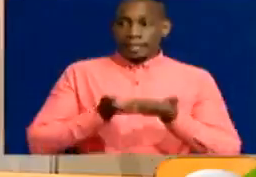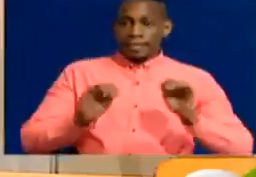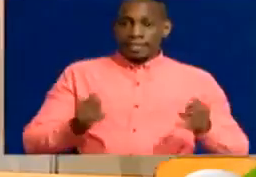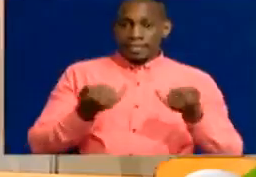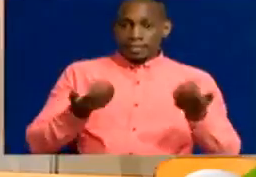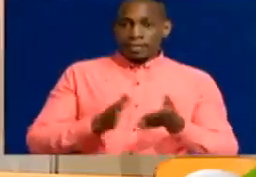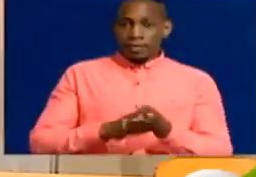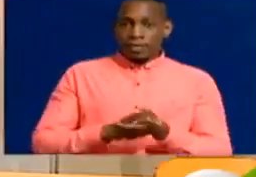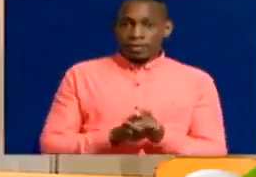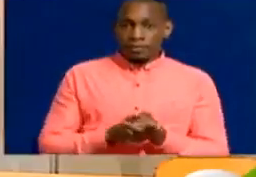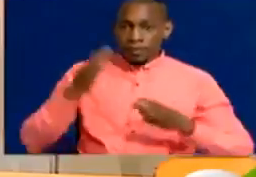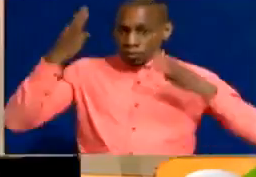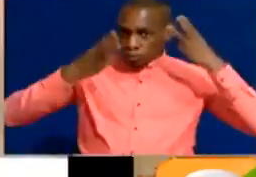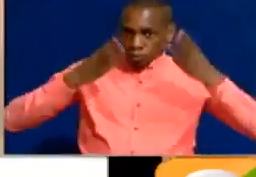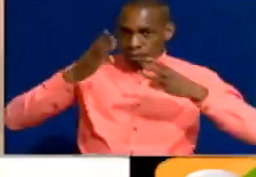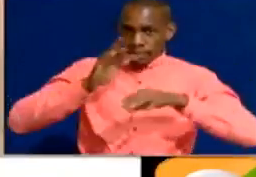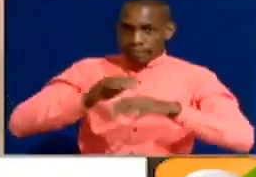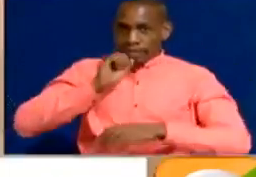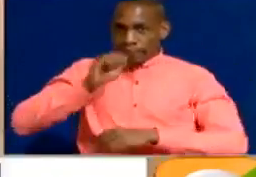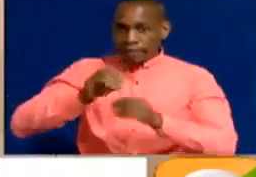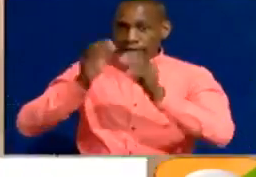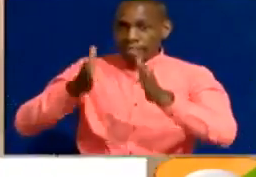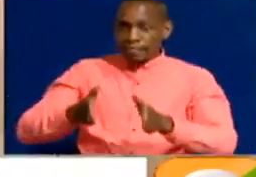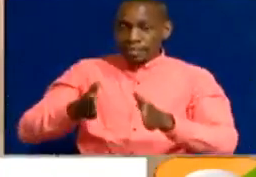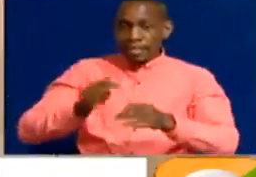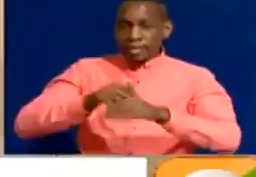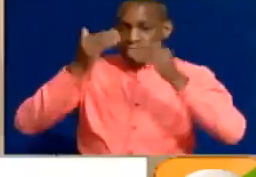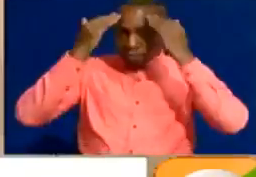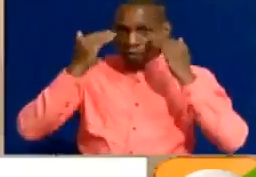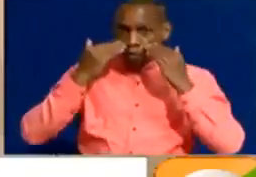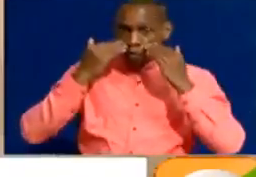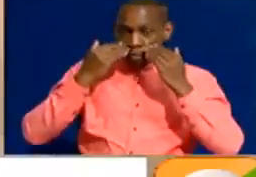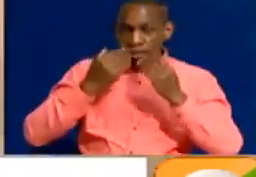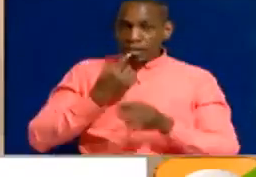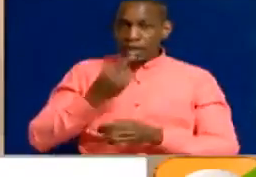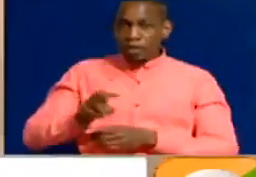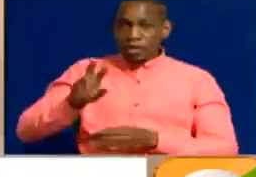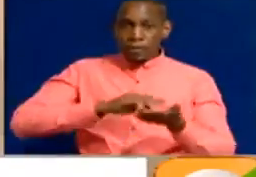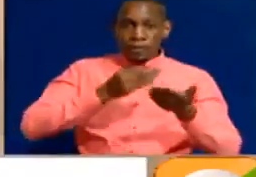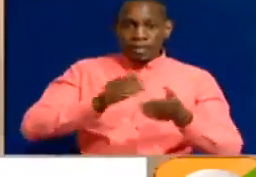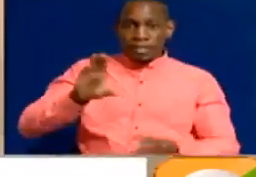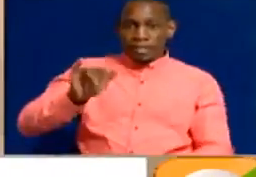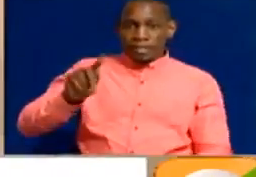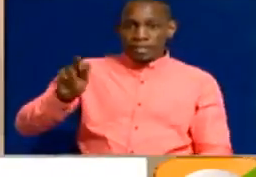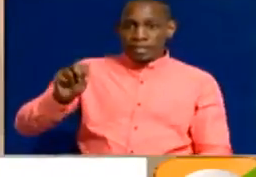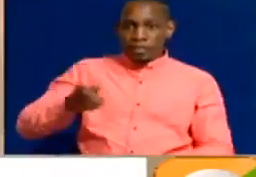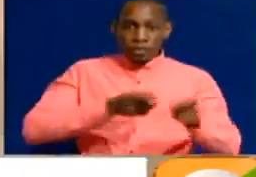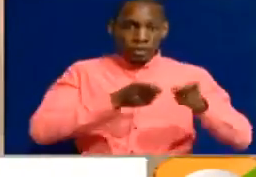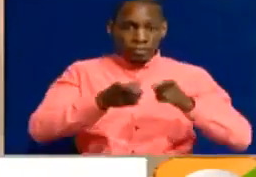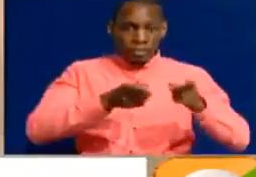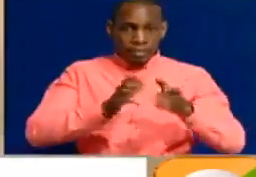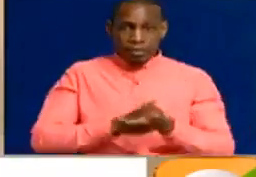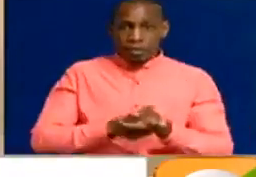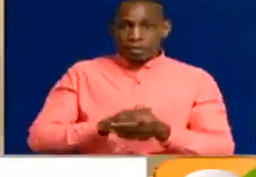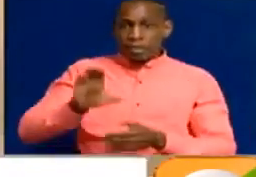Let's talk business, and anxiety has gripped over 500 investors after the courts placed two funds by Cytonn Investments under